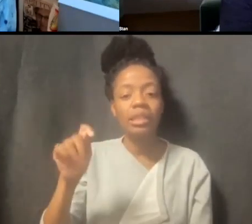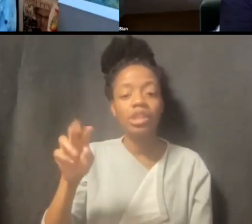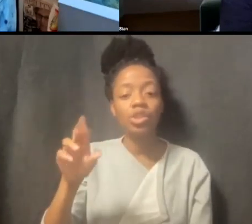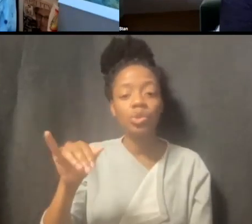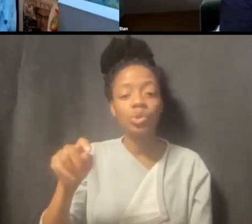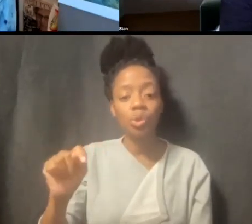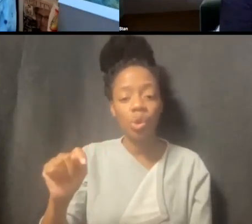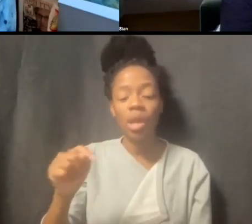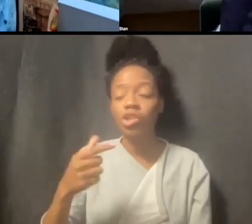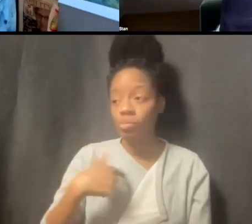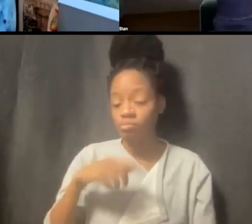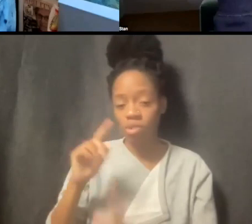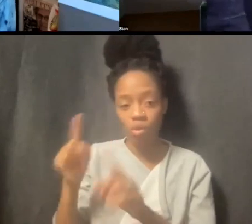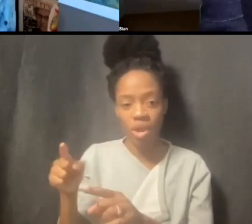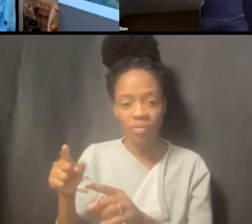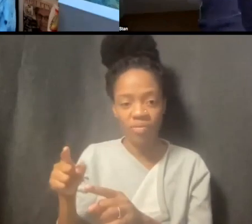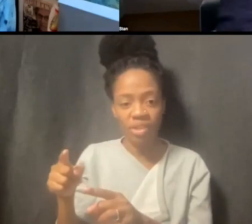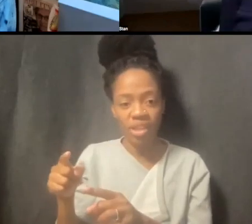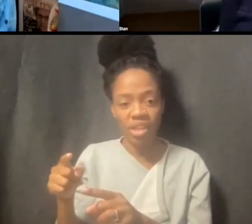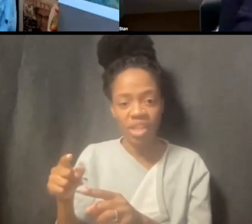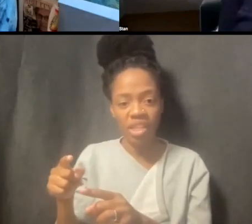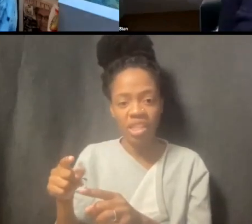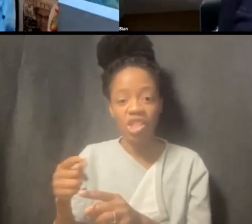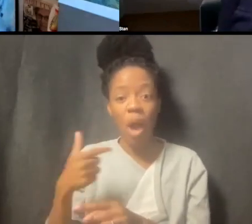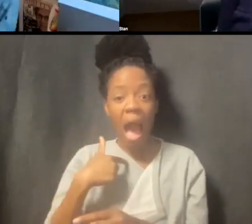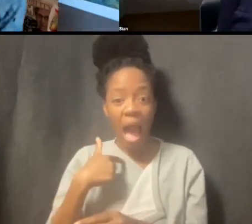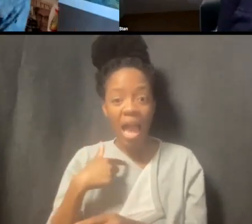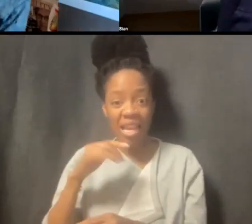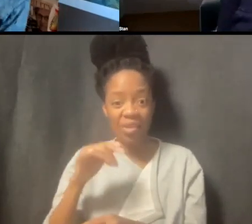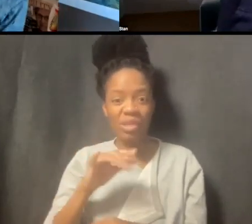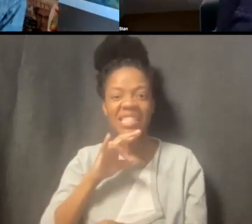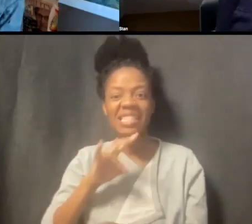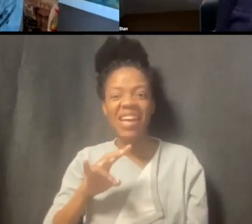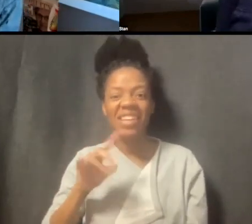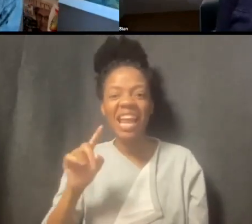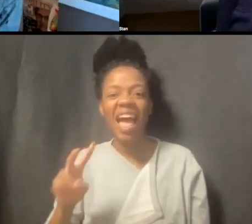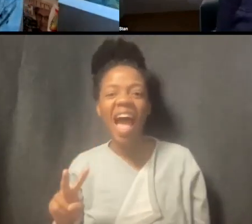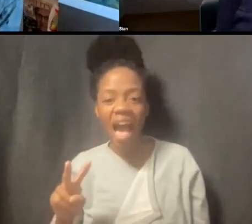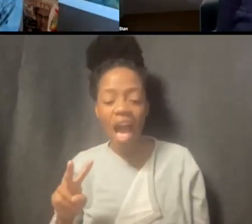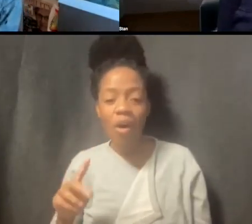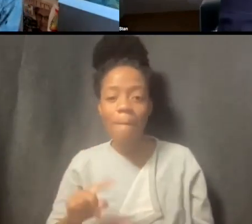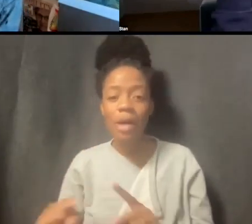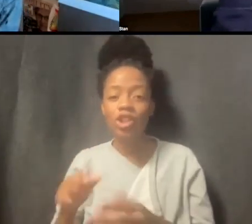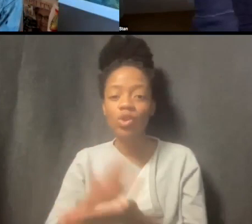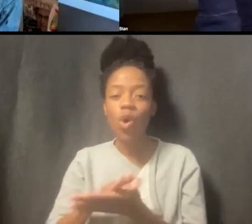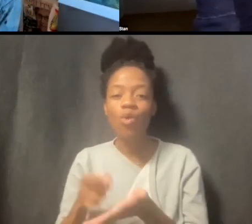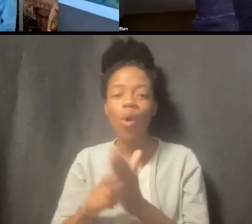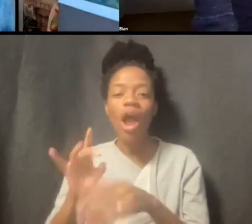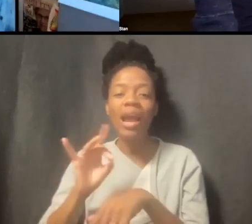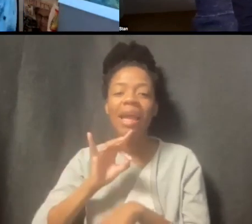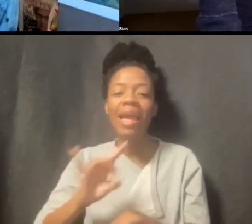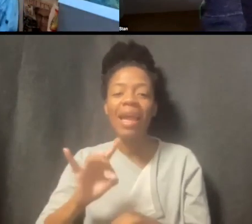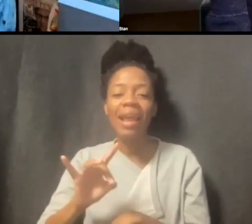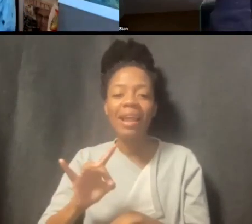and they only take 8 and up, and I was 7 and a half. Wow. But they needed boys. And I guess whatever I said